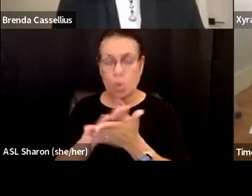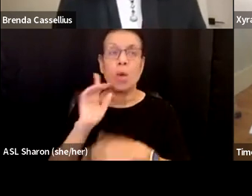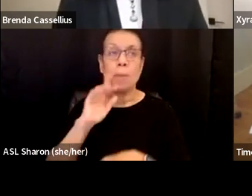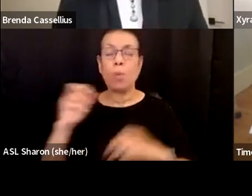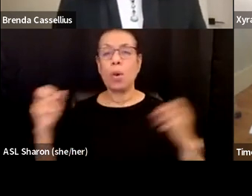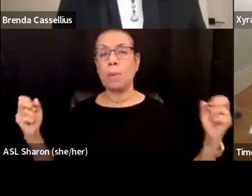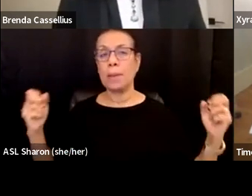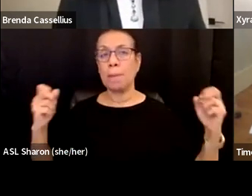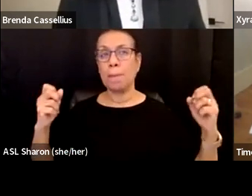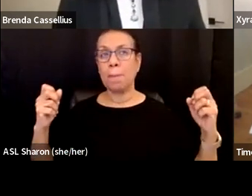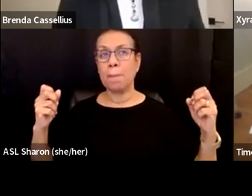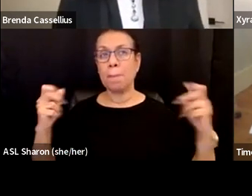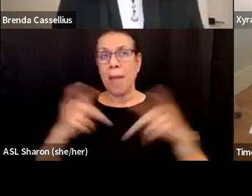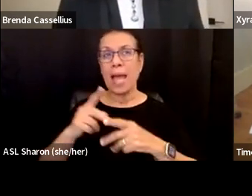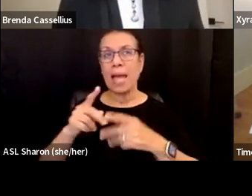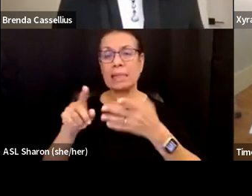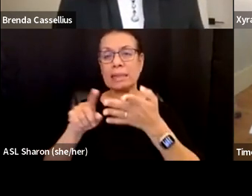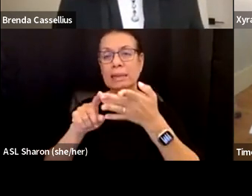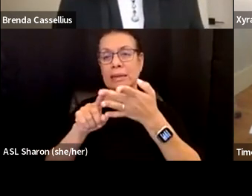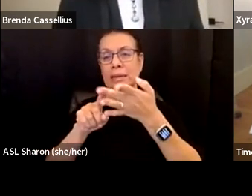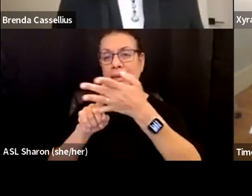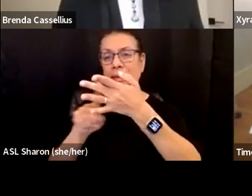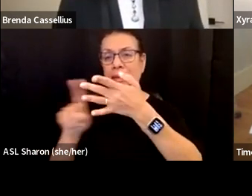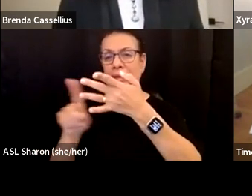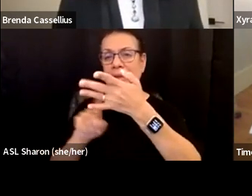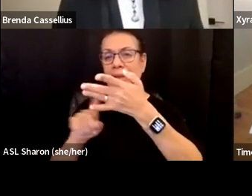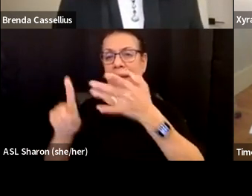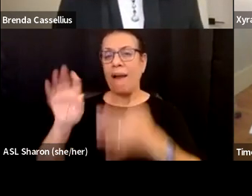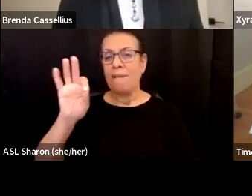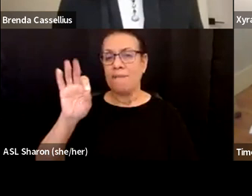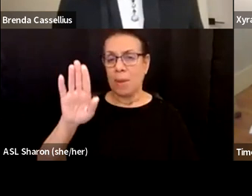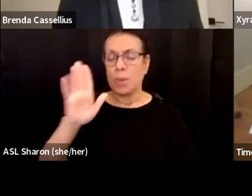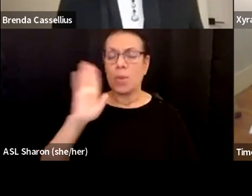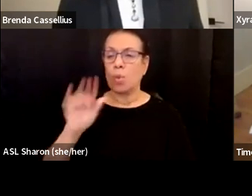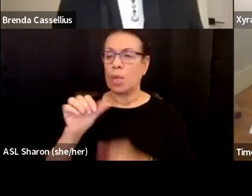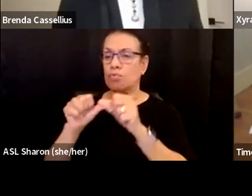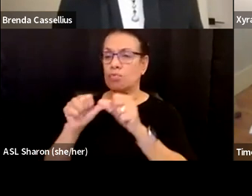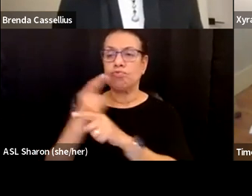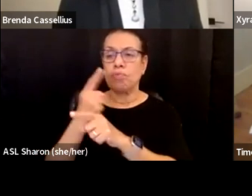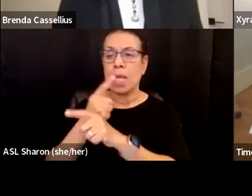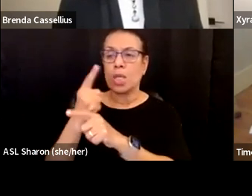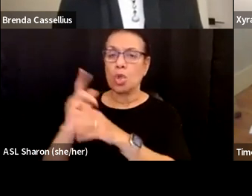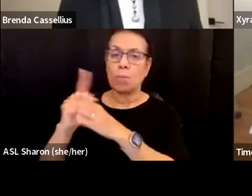on actually mid-february through the end of the year with our regularly scheduled professional development sessions